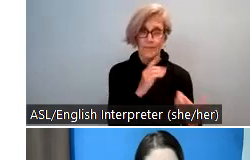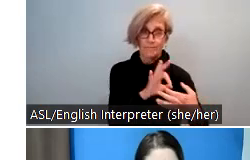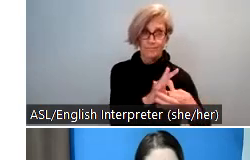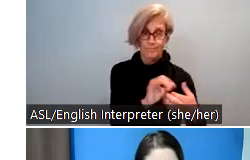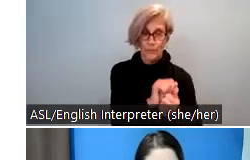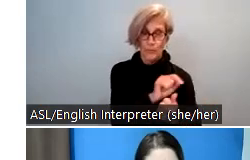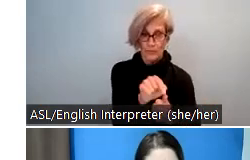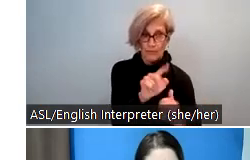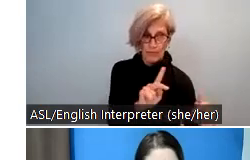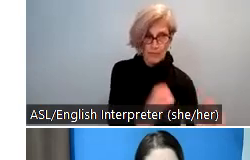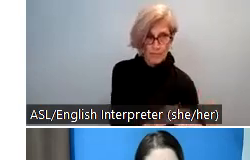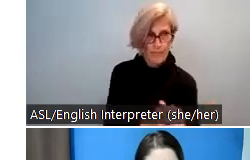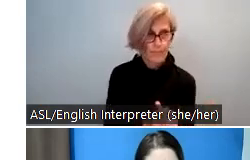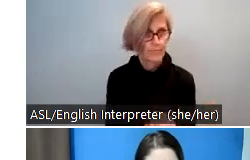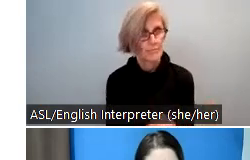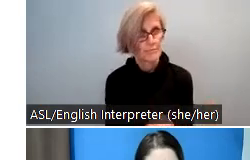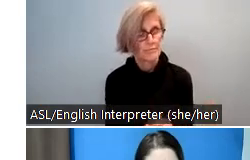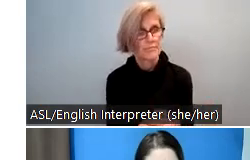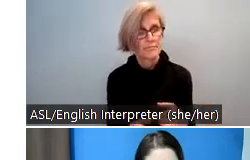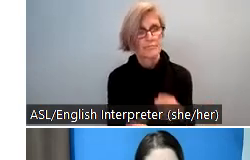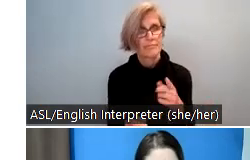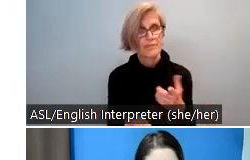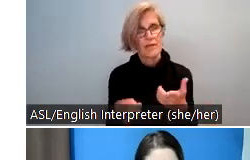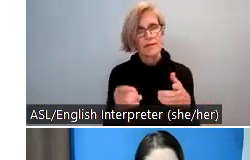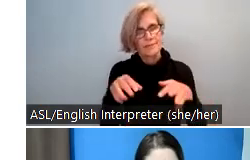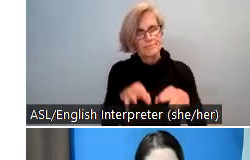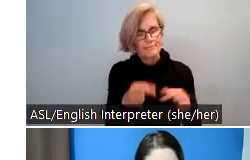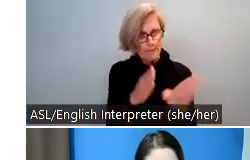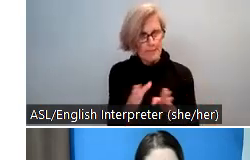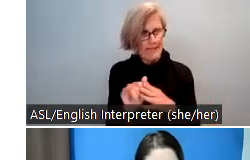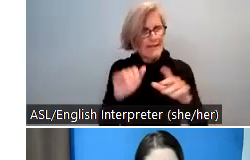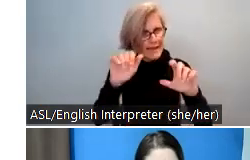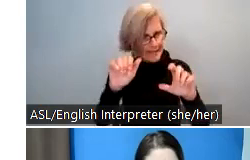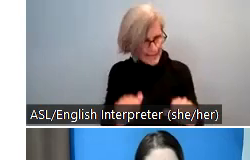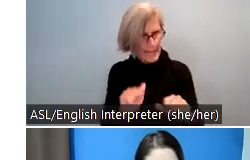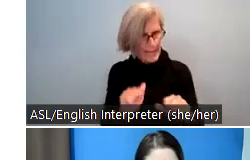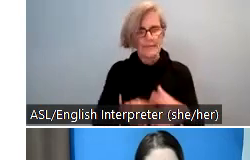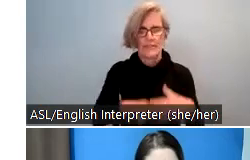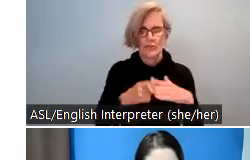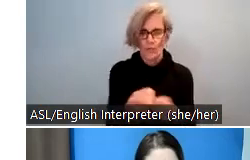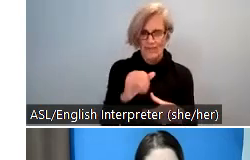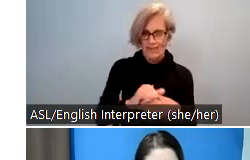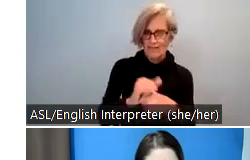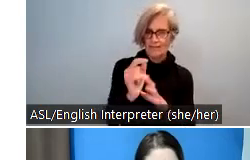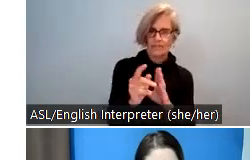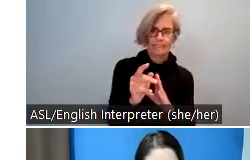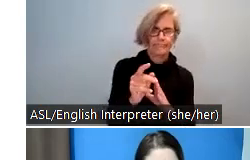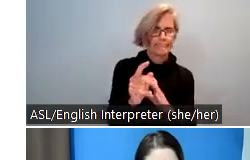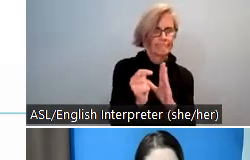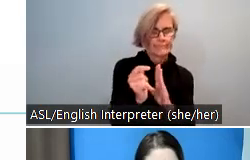the implementation period, and identify resources and/or partnerships that can support the work.